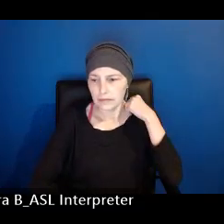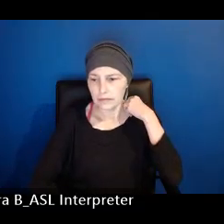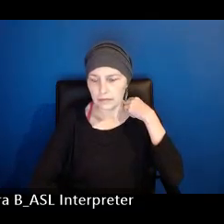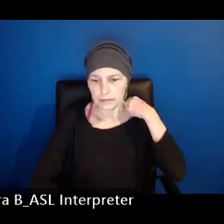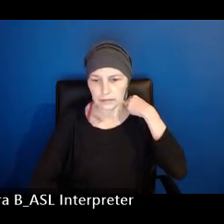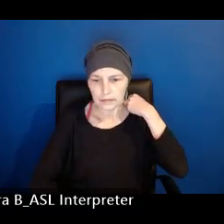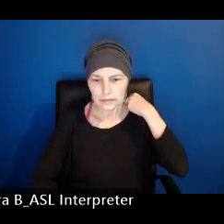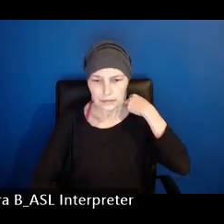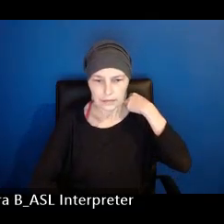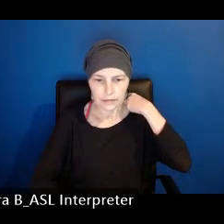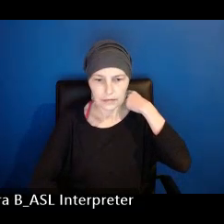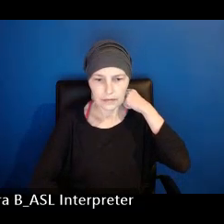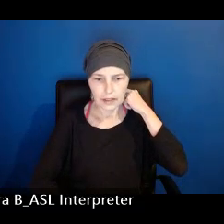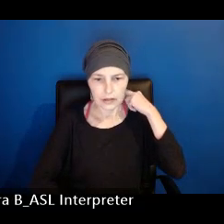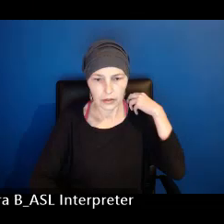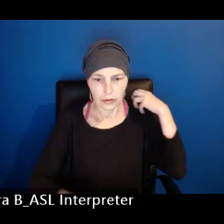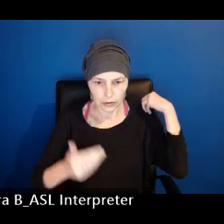We can hear you.